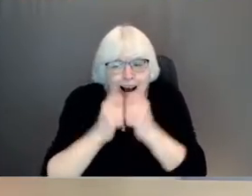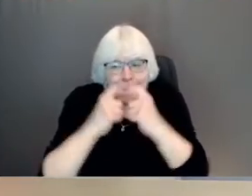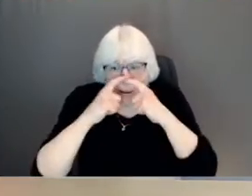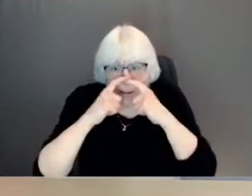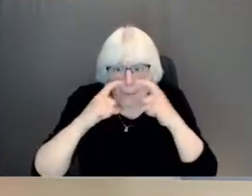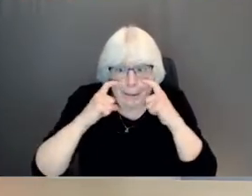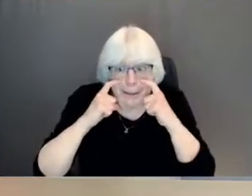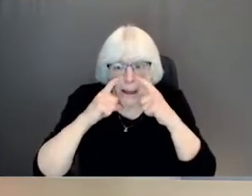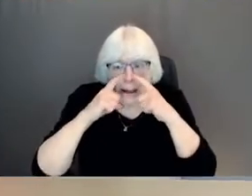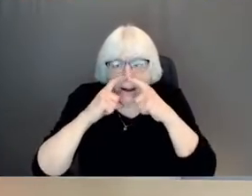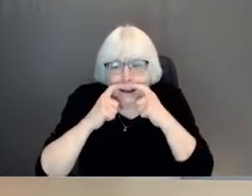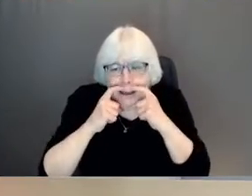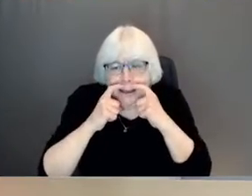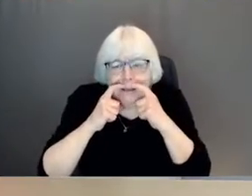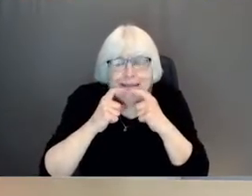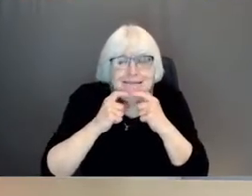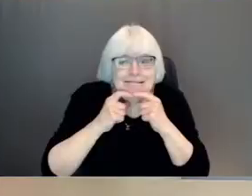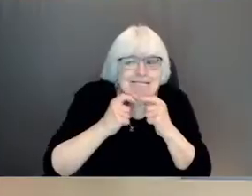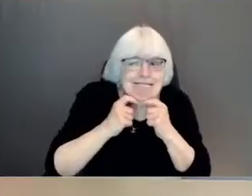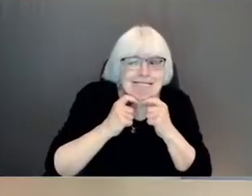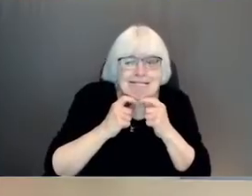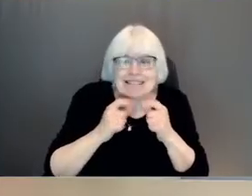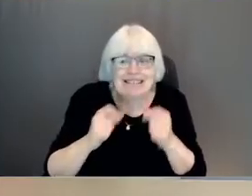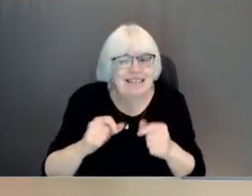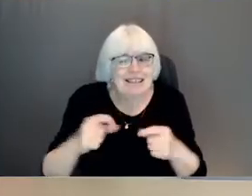others. And we talk about